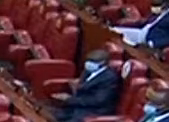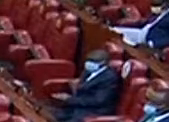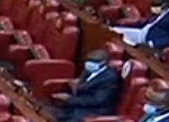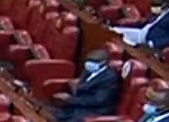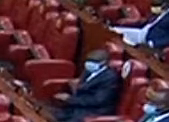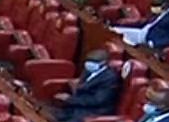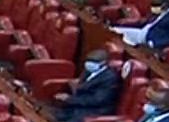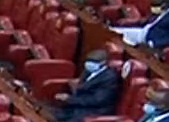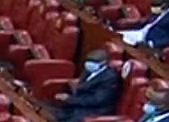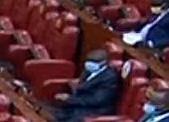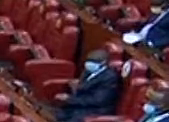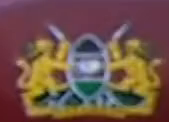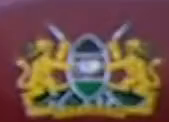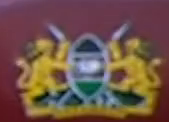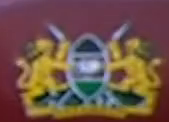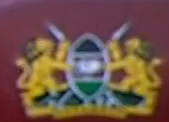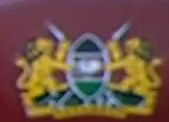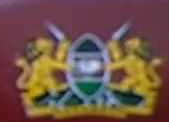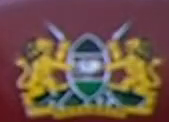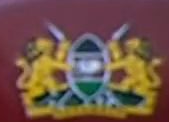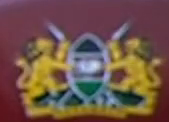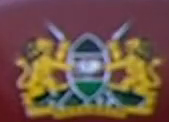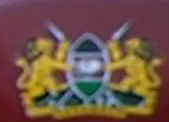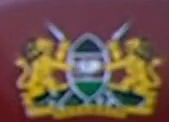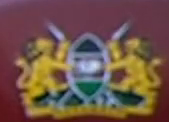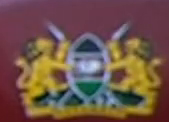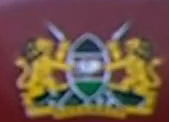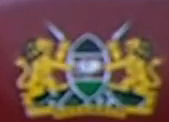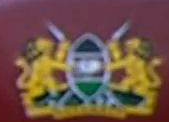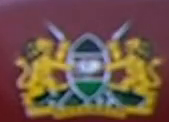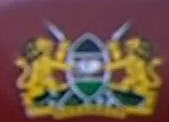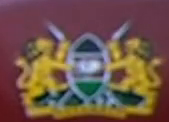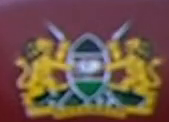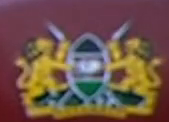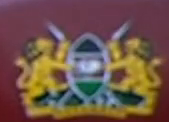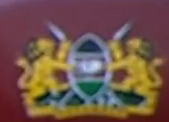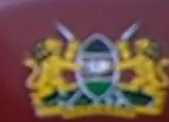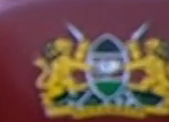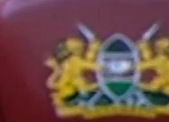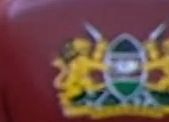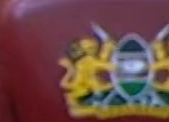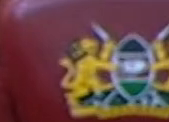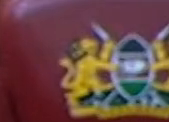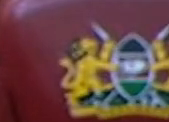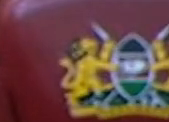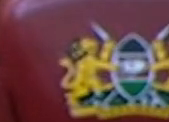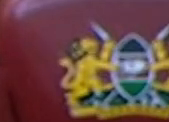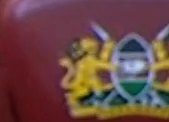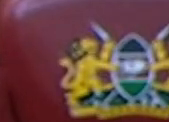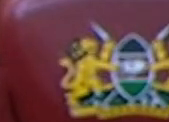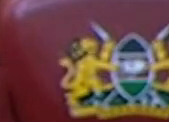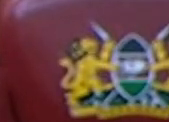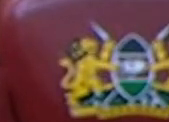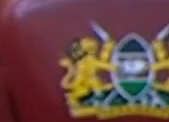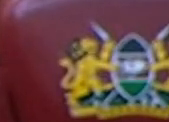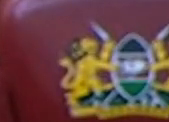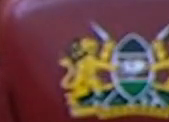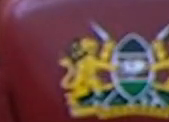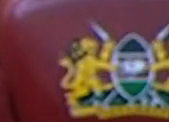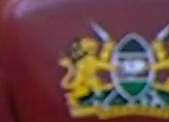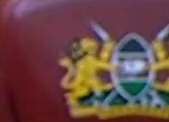Speaker. The function was very well attended by members of this House, Honorable Speaker, and we just want